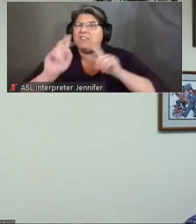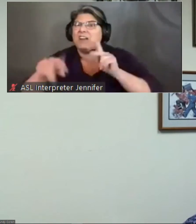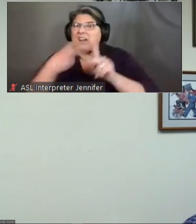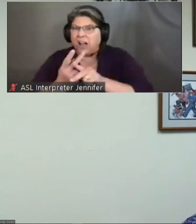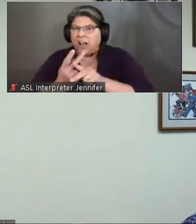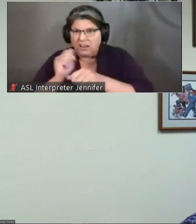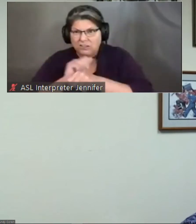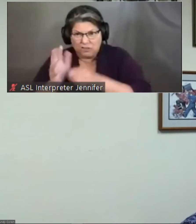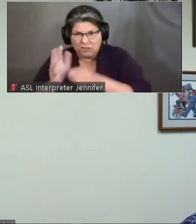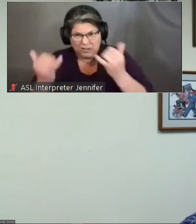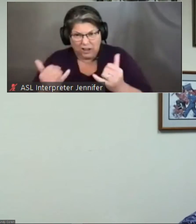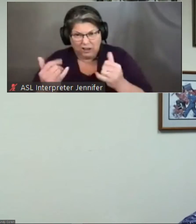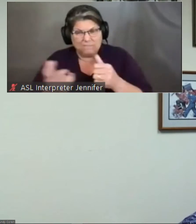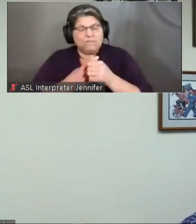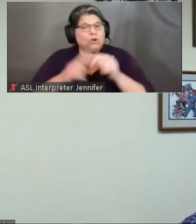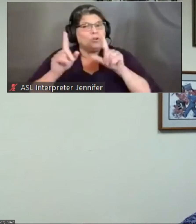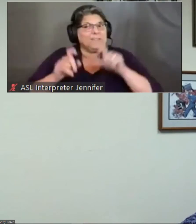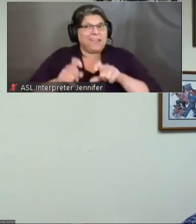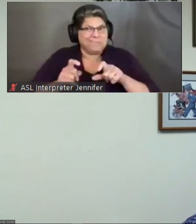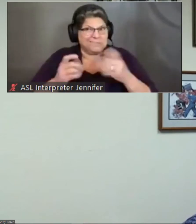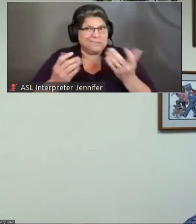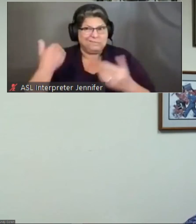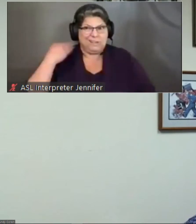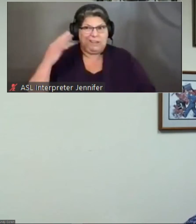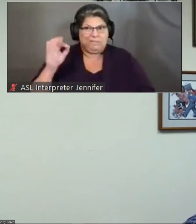early February. These included the